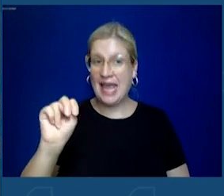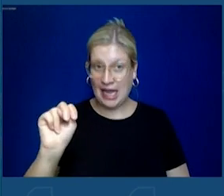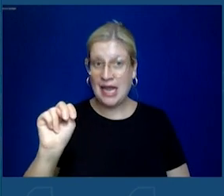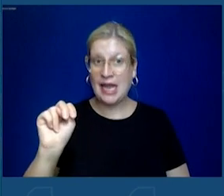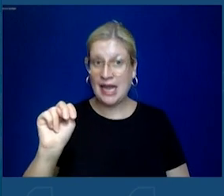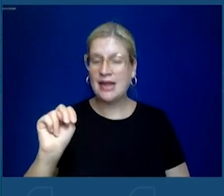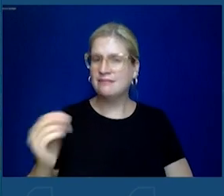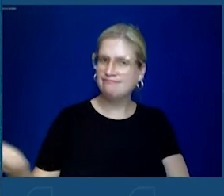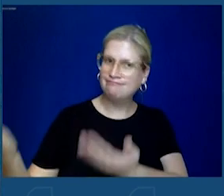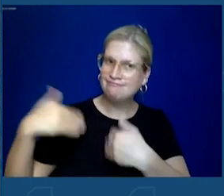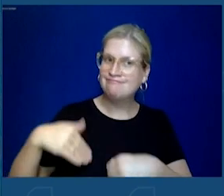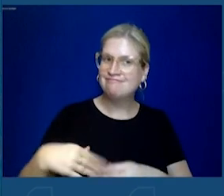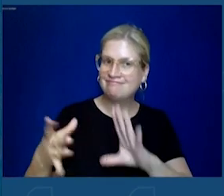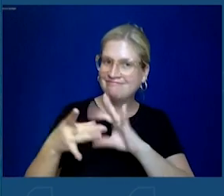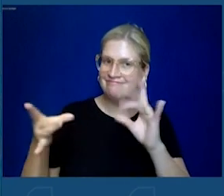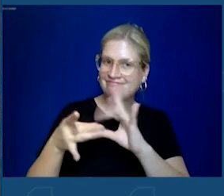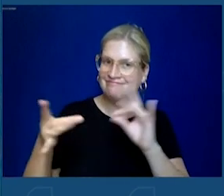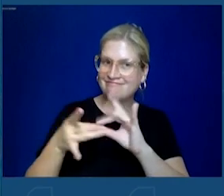words.